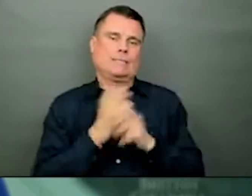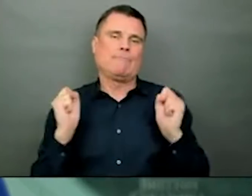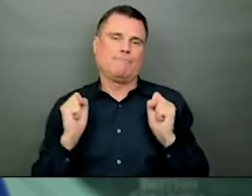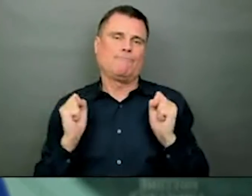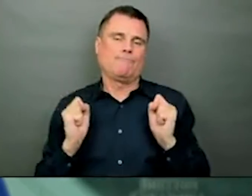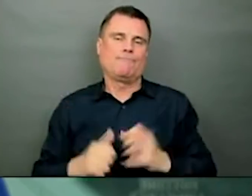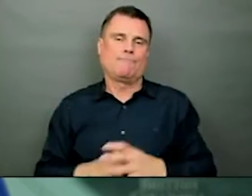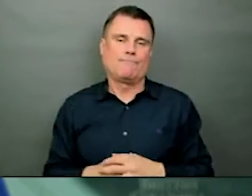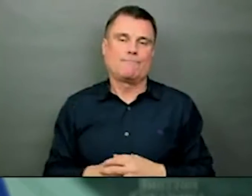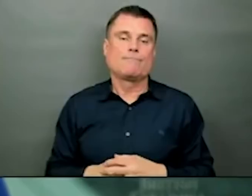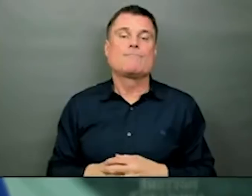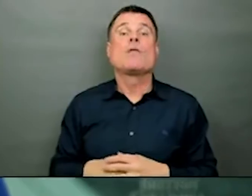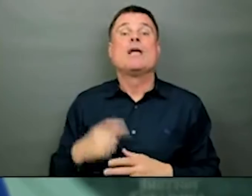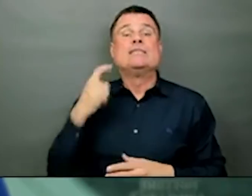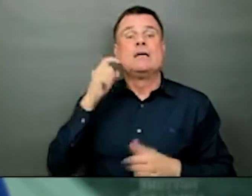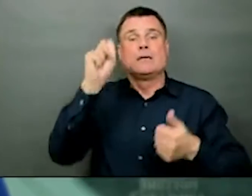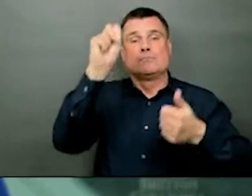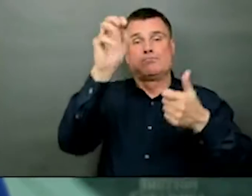75